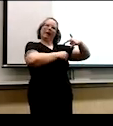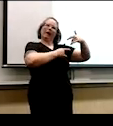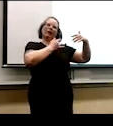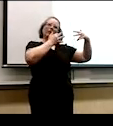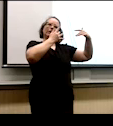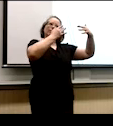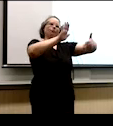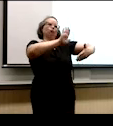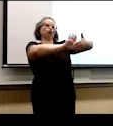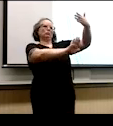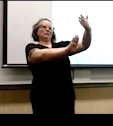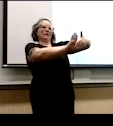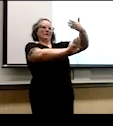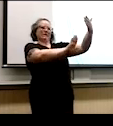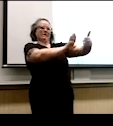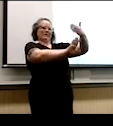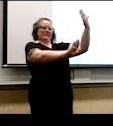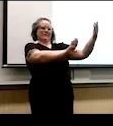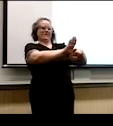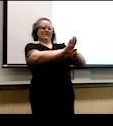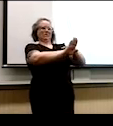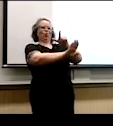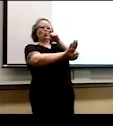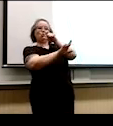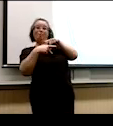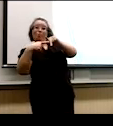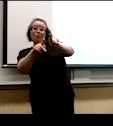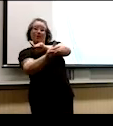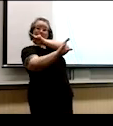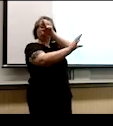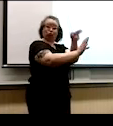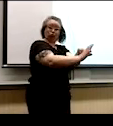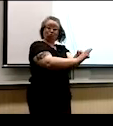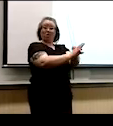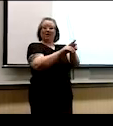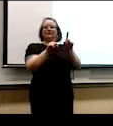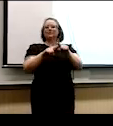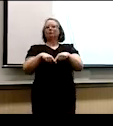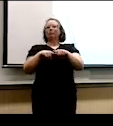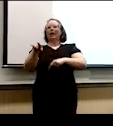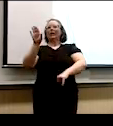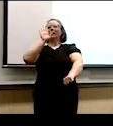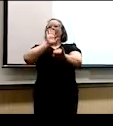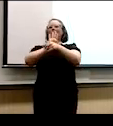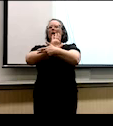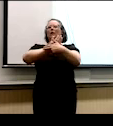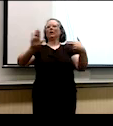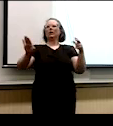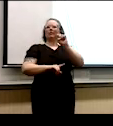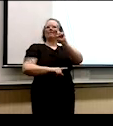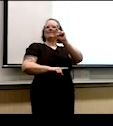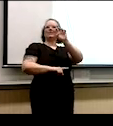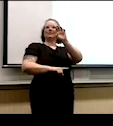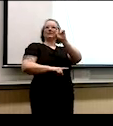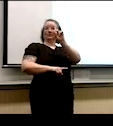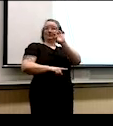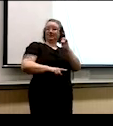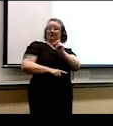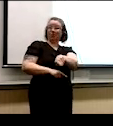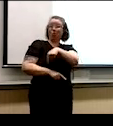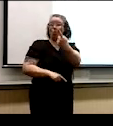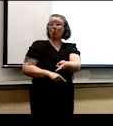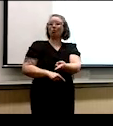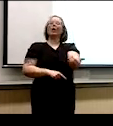capacity to decide, right? And so you wouldn't exclude necessarily anyone with trisomy 21 or any other condition. It would come down